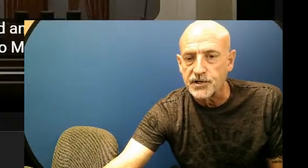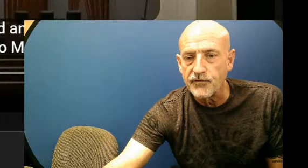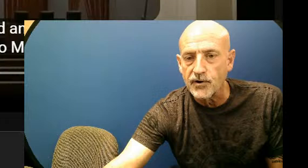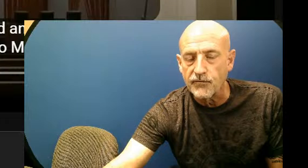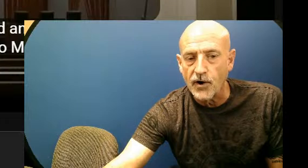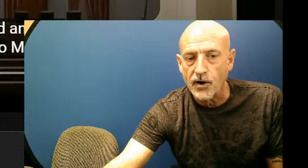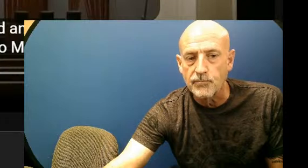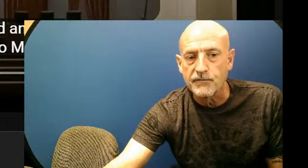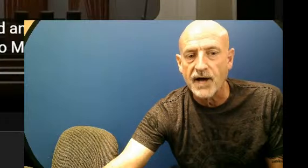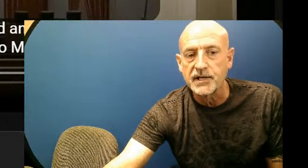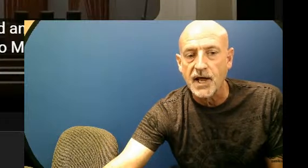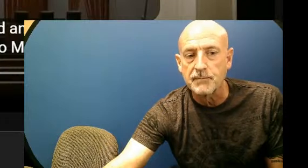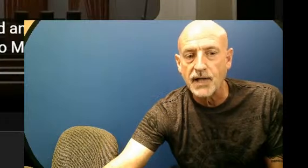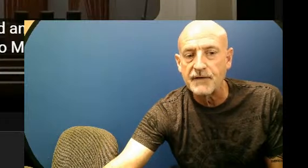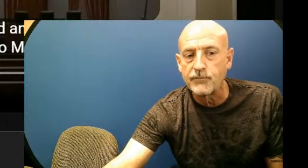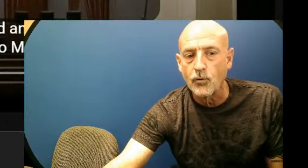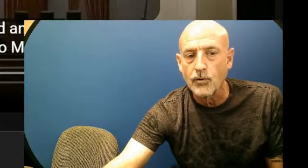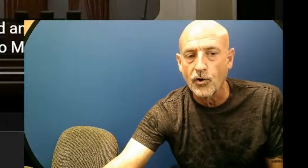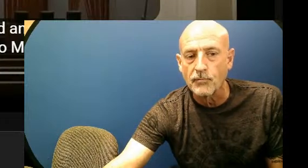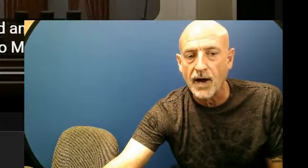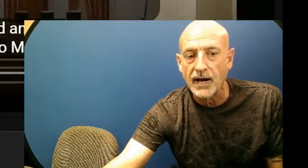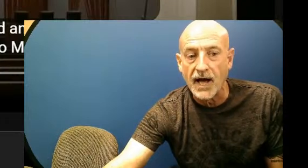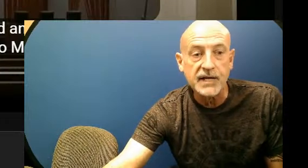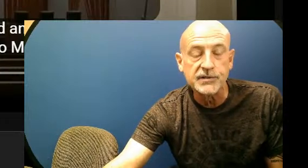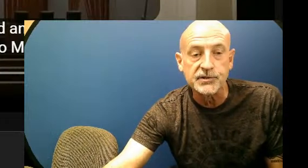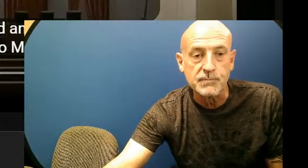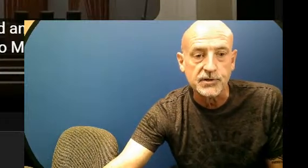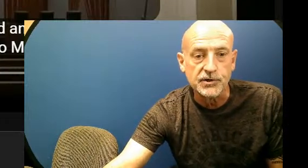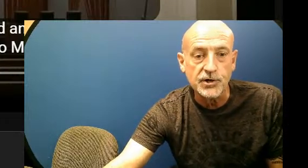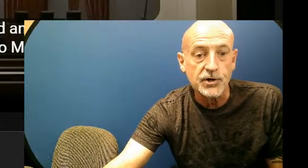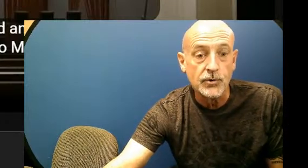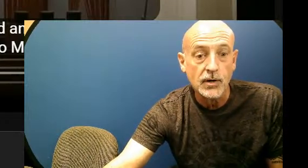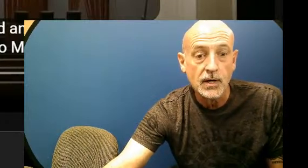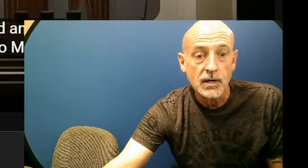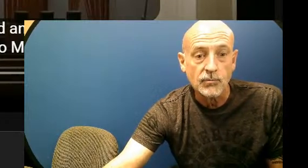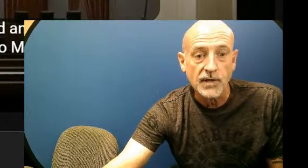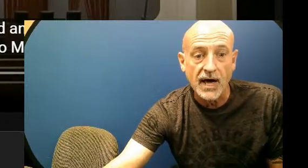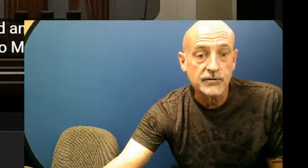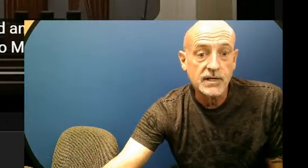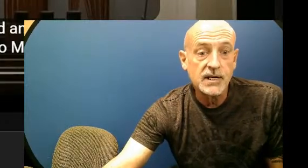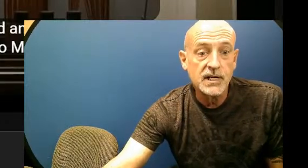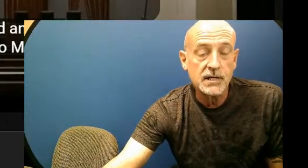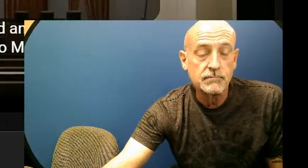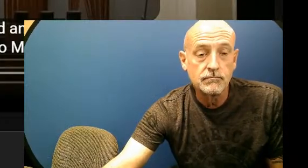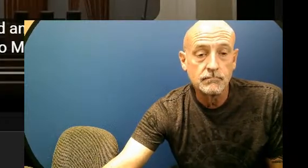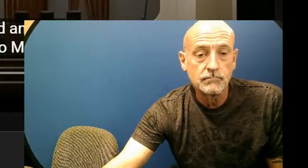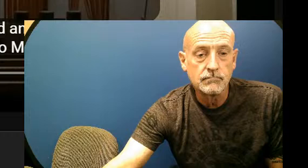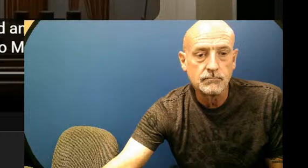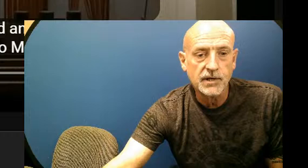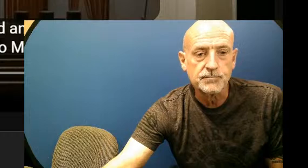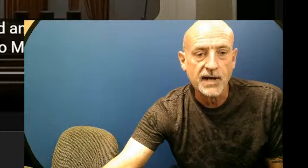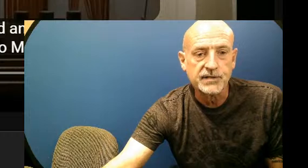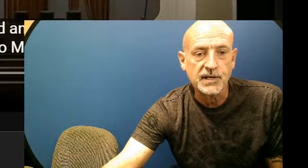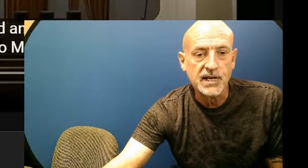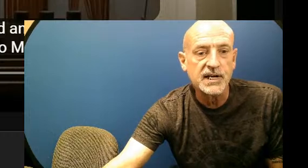very different from providing a platform whereby I get to speak to you without expecting any